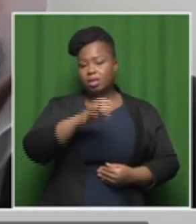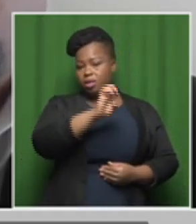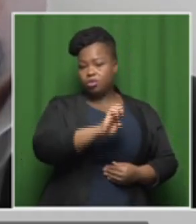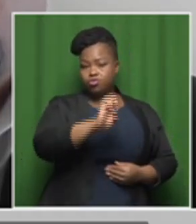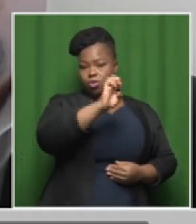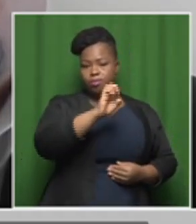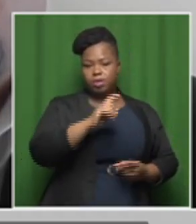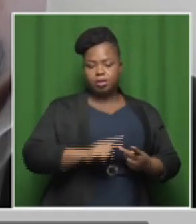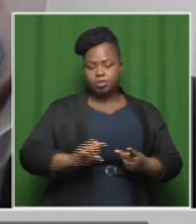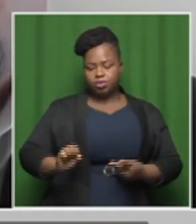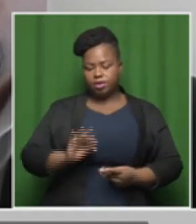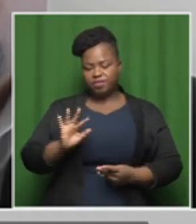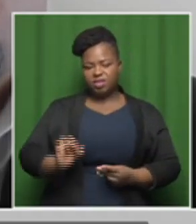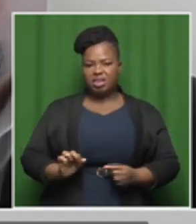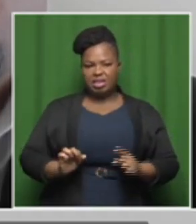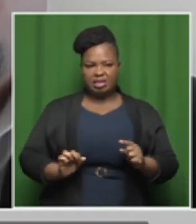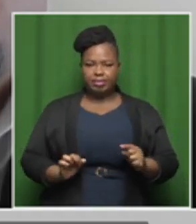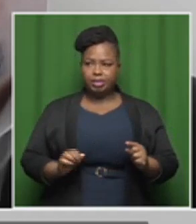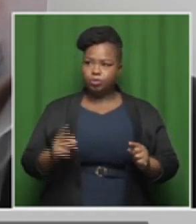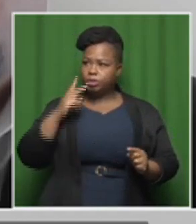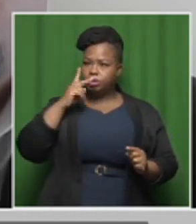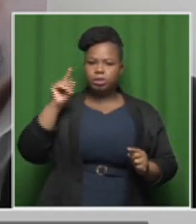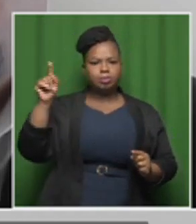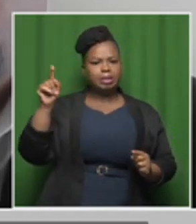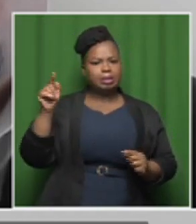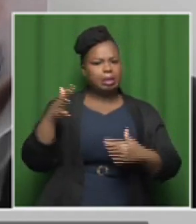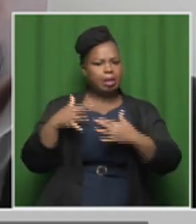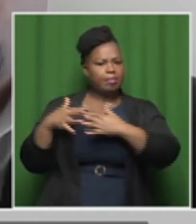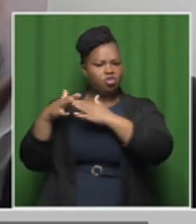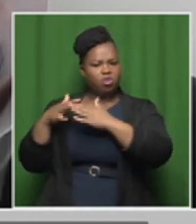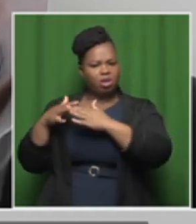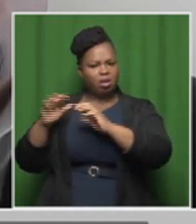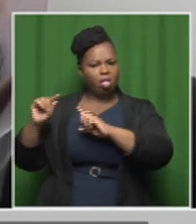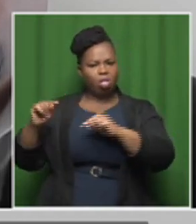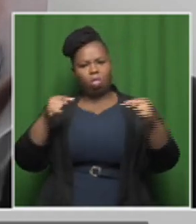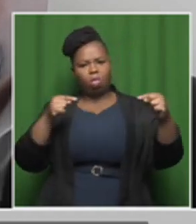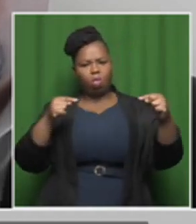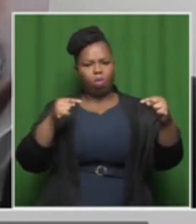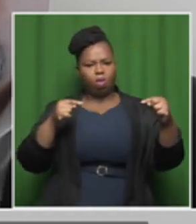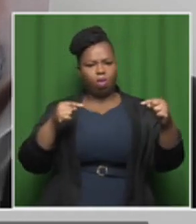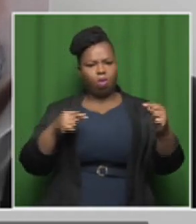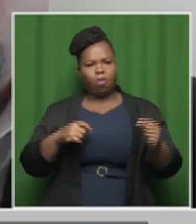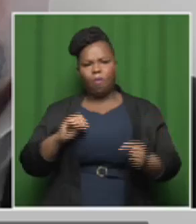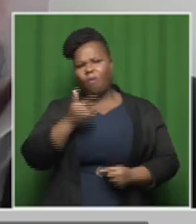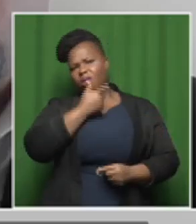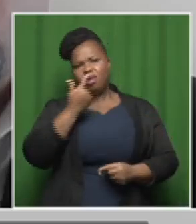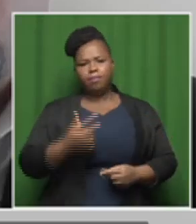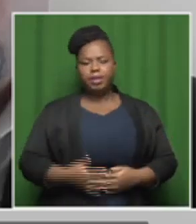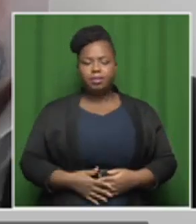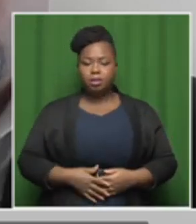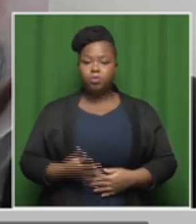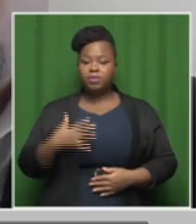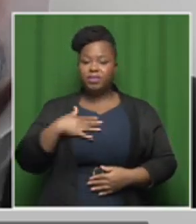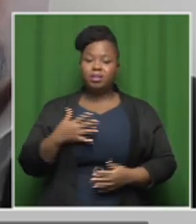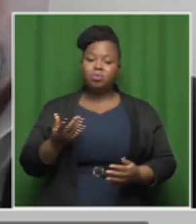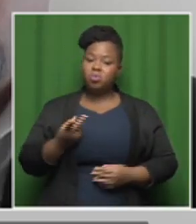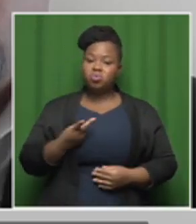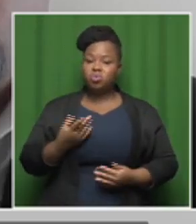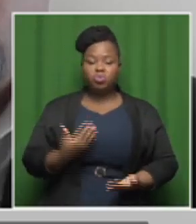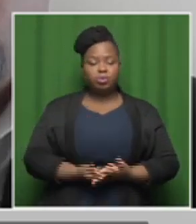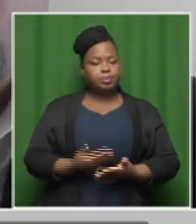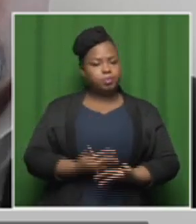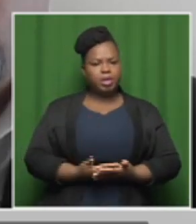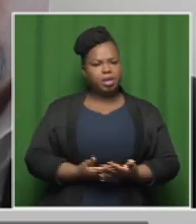this United States tariff war happening, and it's with everybody, but we as a country can fill a lot of those gaps. I mean, when you sort